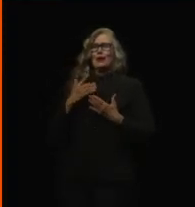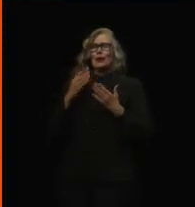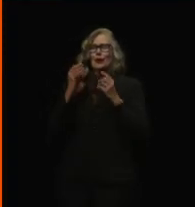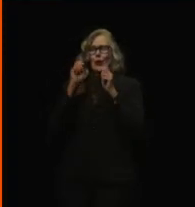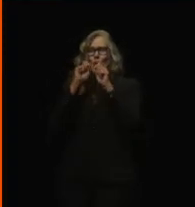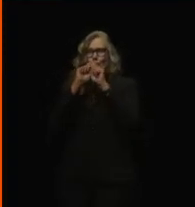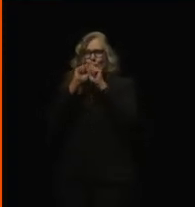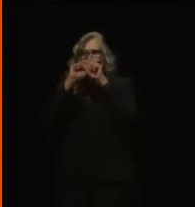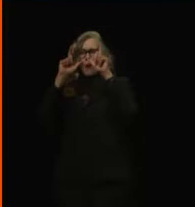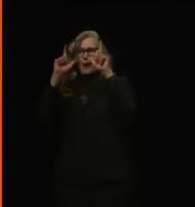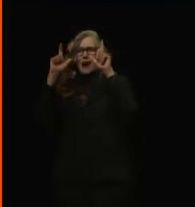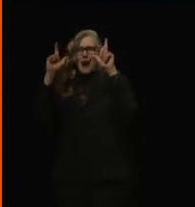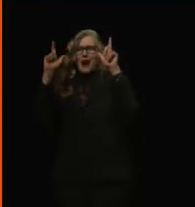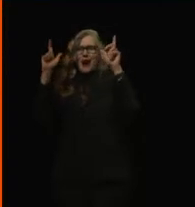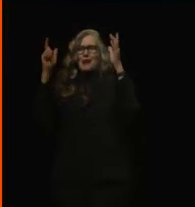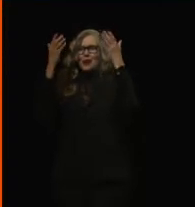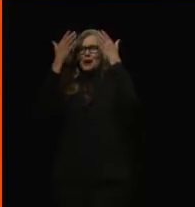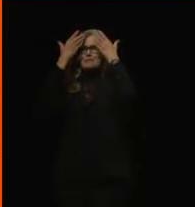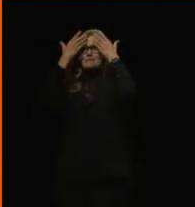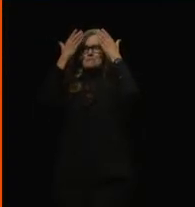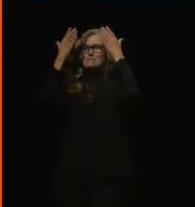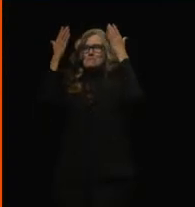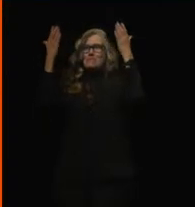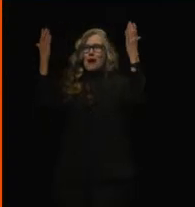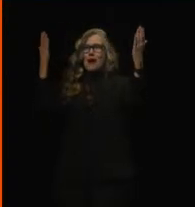mind stayed.